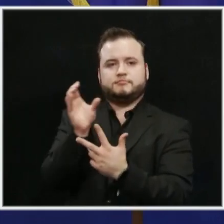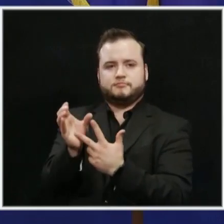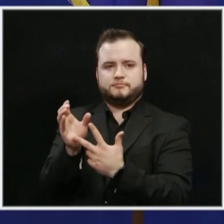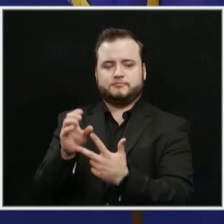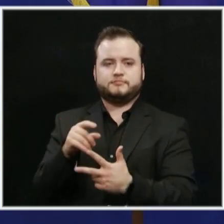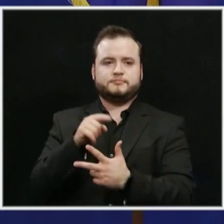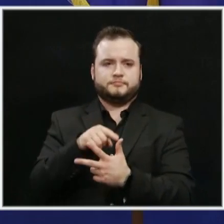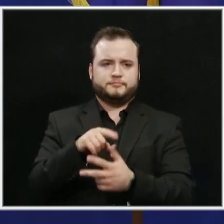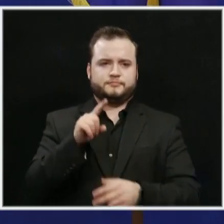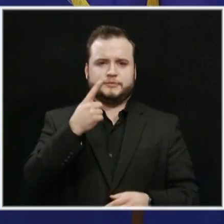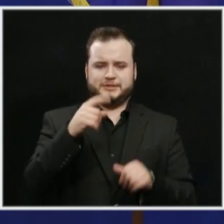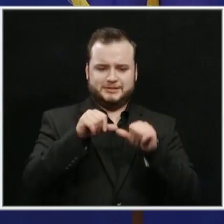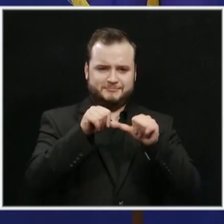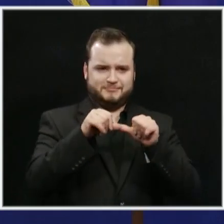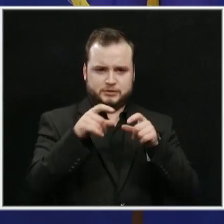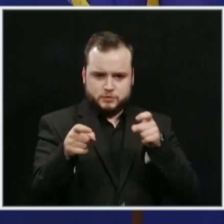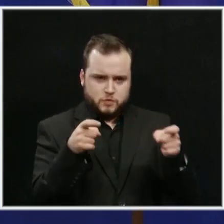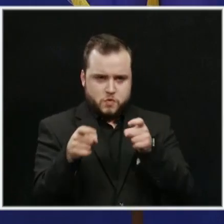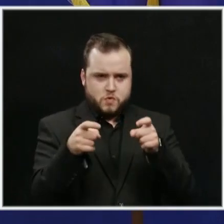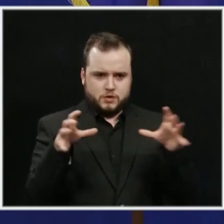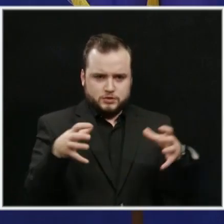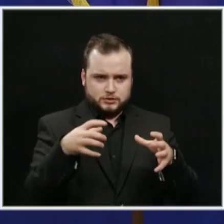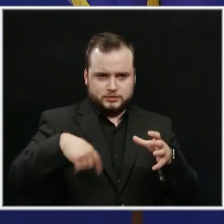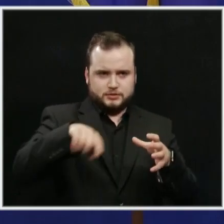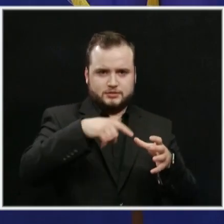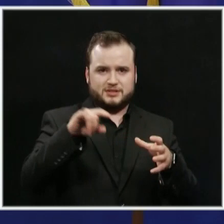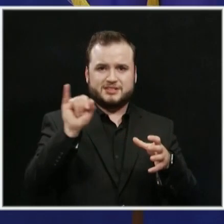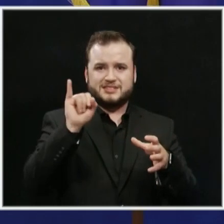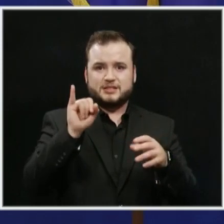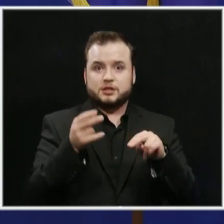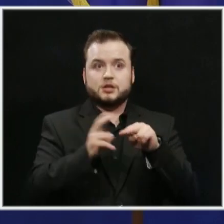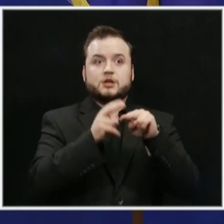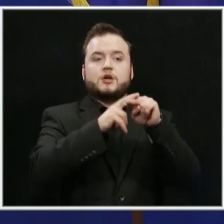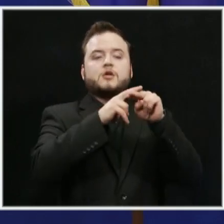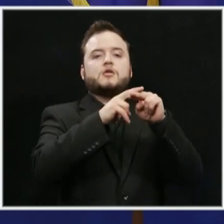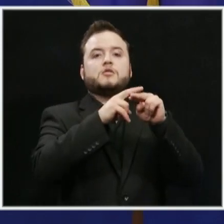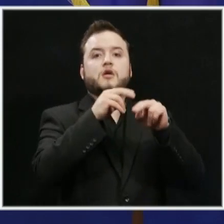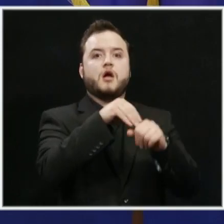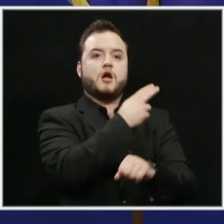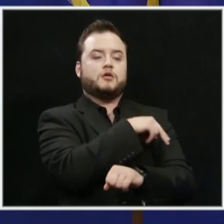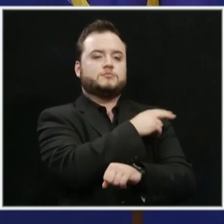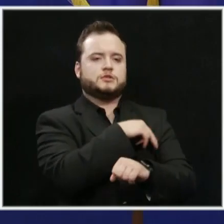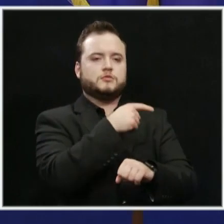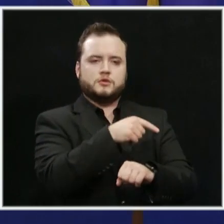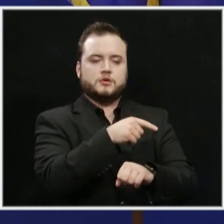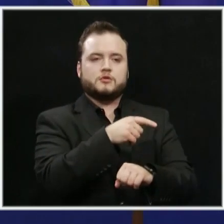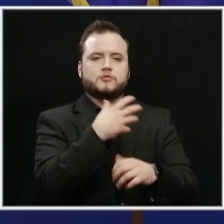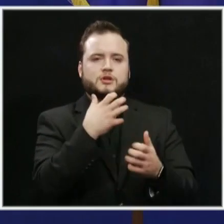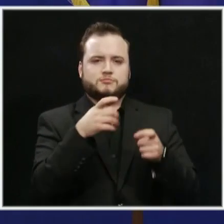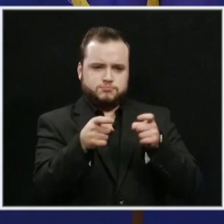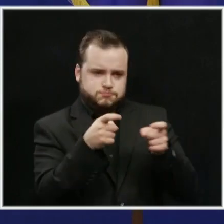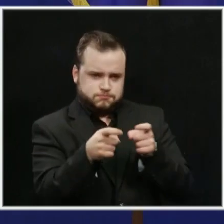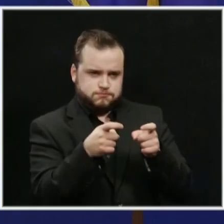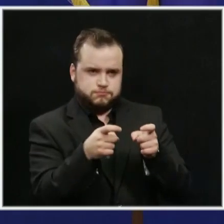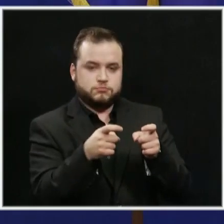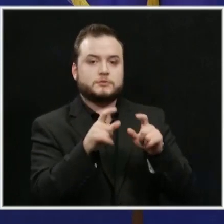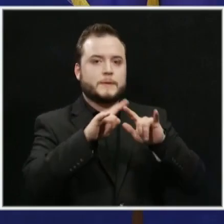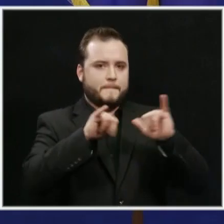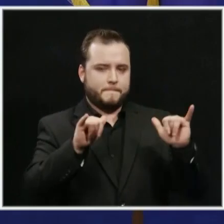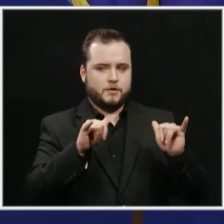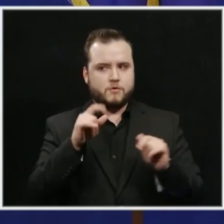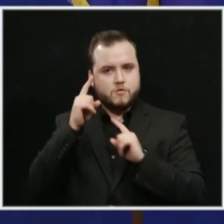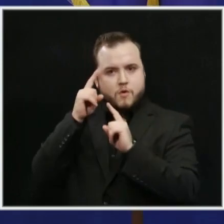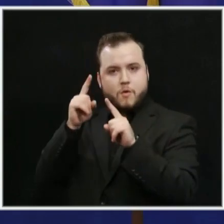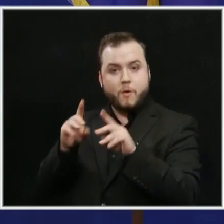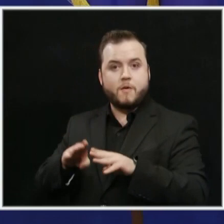and hospitalizations is a top priority as you start to move towards trying to reopen an economy. Testing and tracing of contacts to